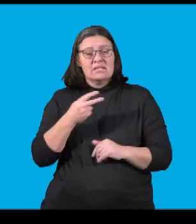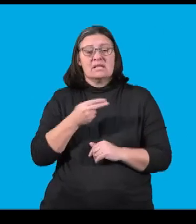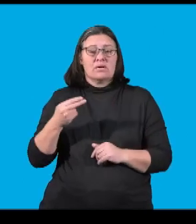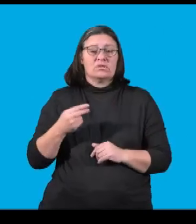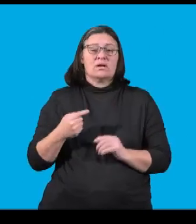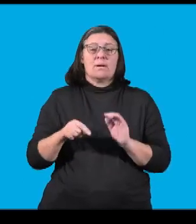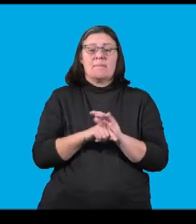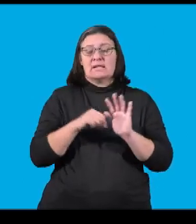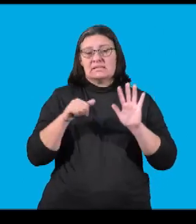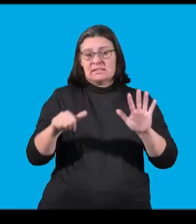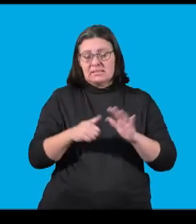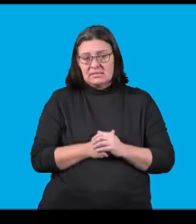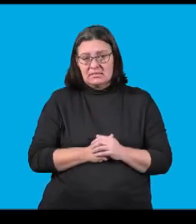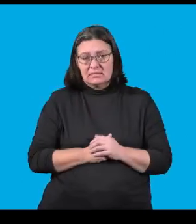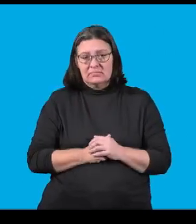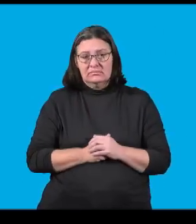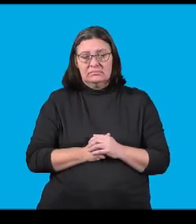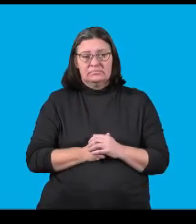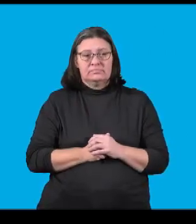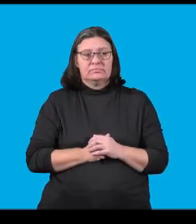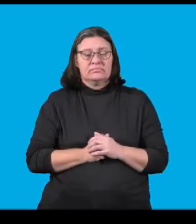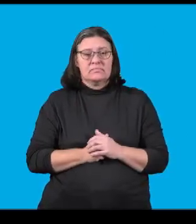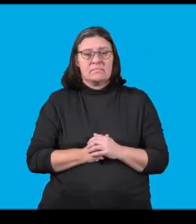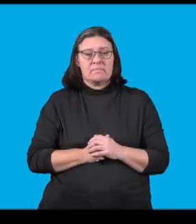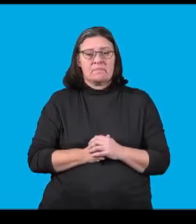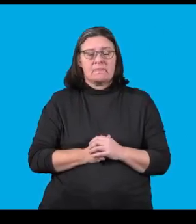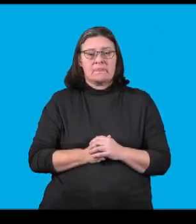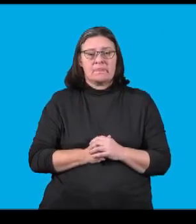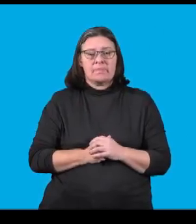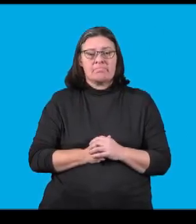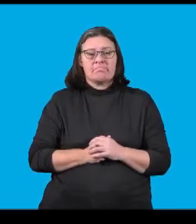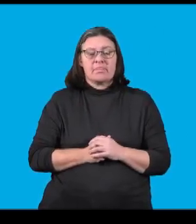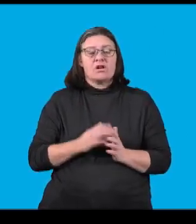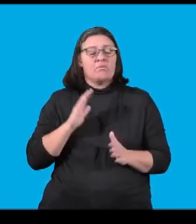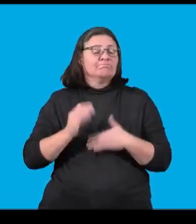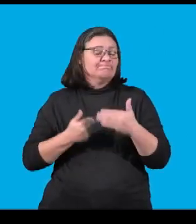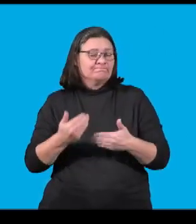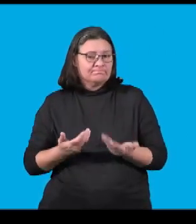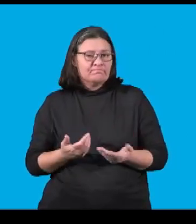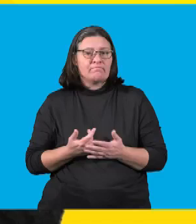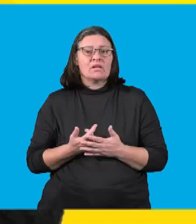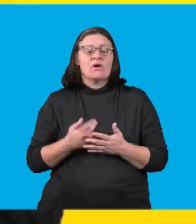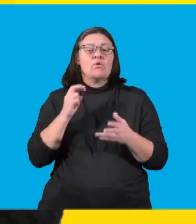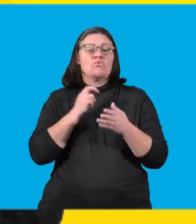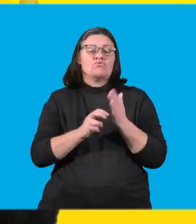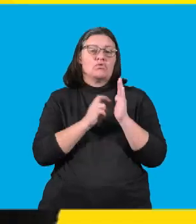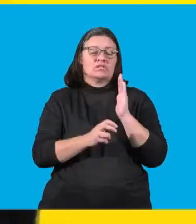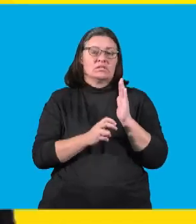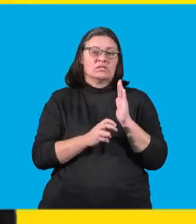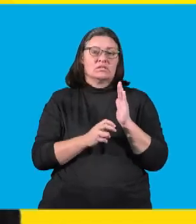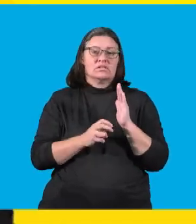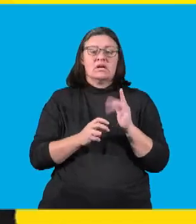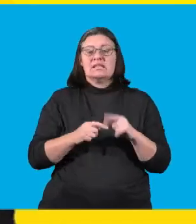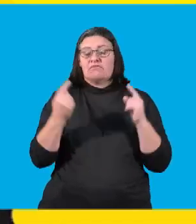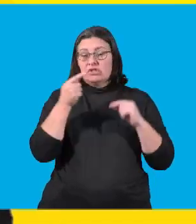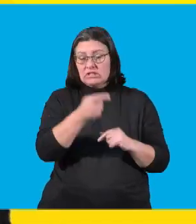curve is equal to minus 6. All right? Okay, guys, we're going to move on now to rules